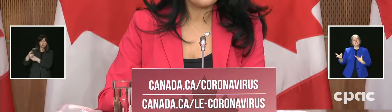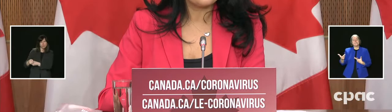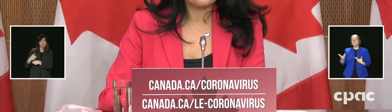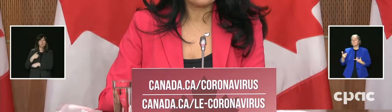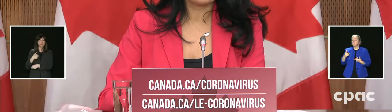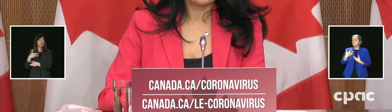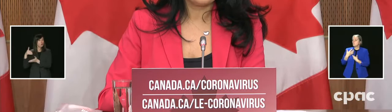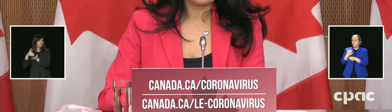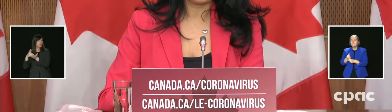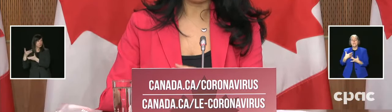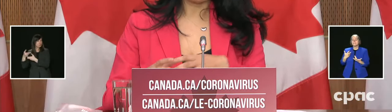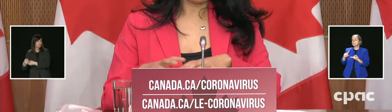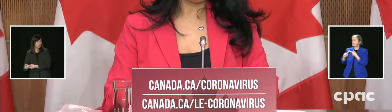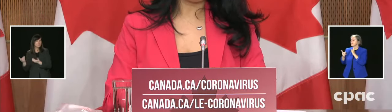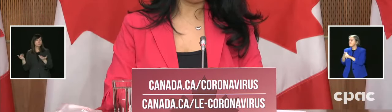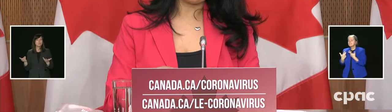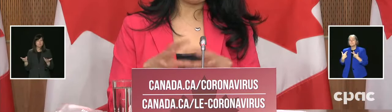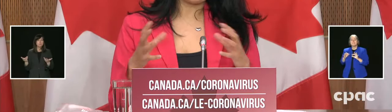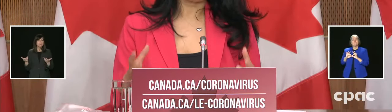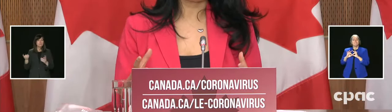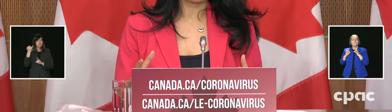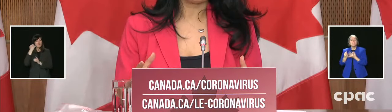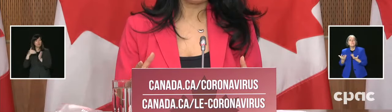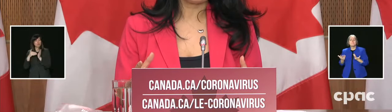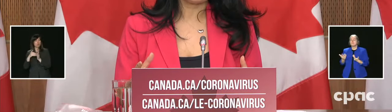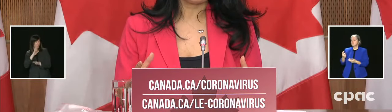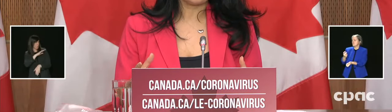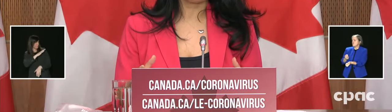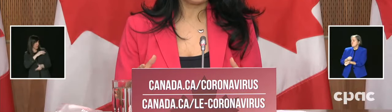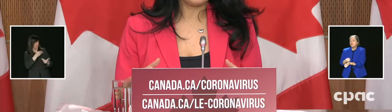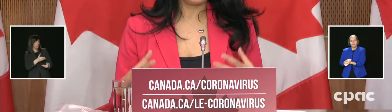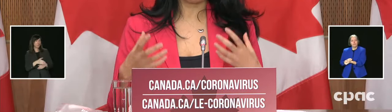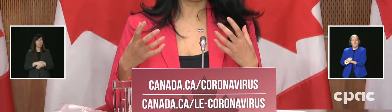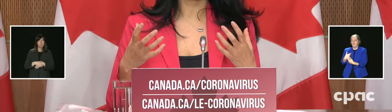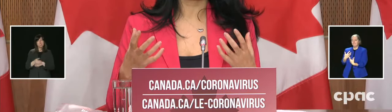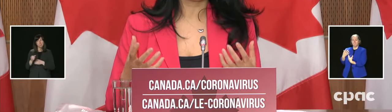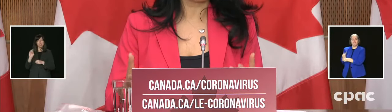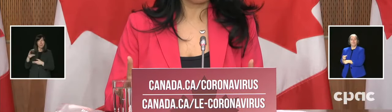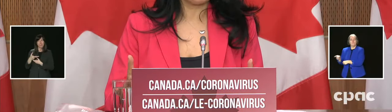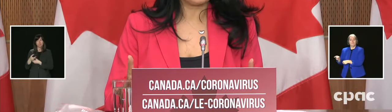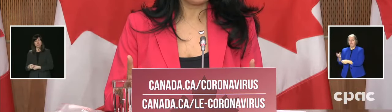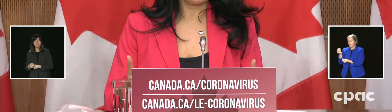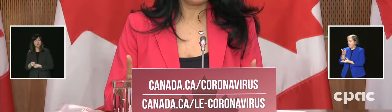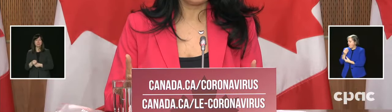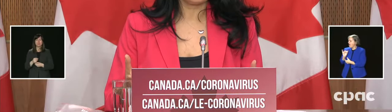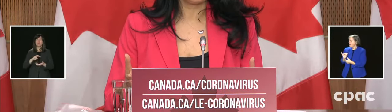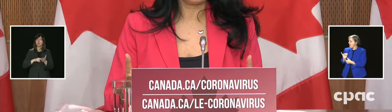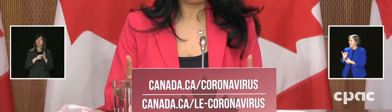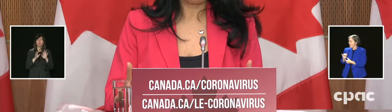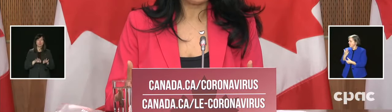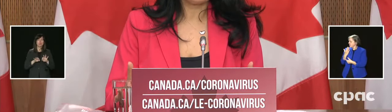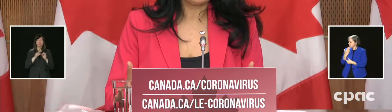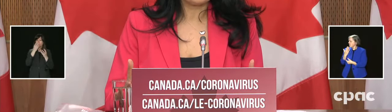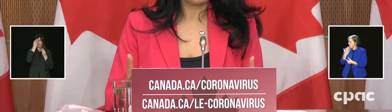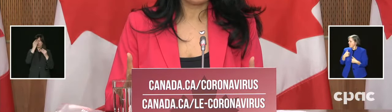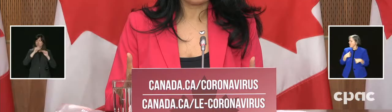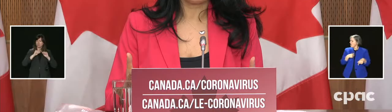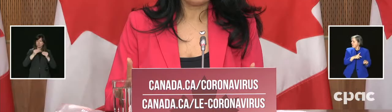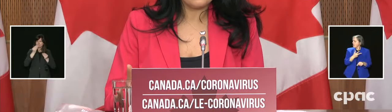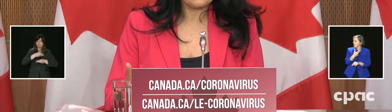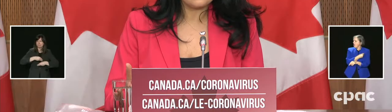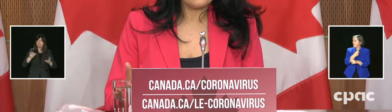healthcare practitioners. And when it comes to vaccine confidence, we need to put out as much information so that people